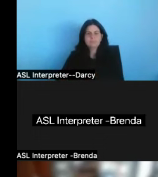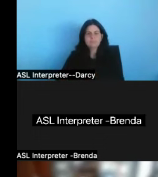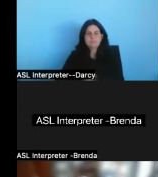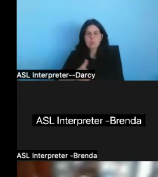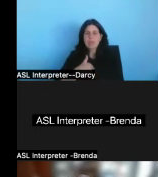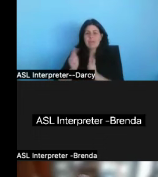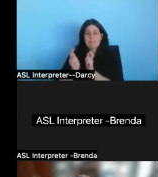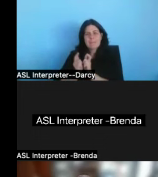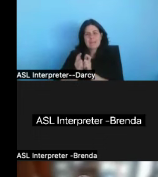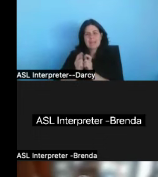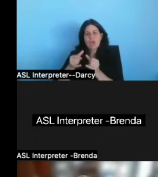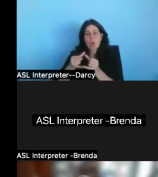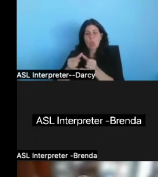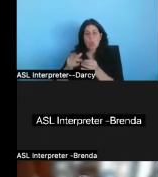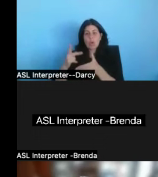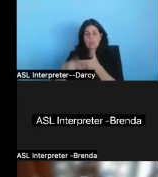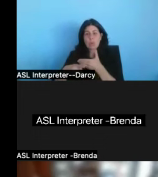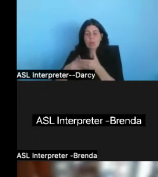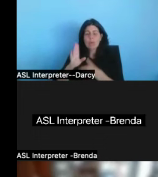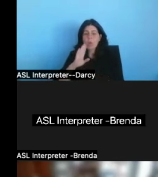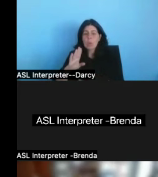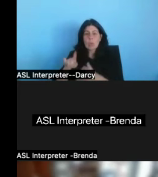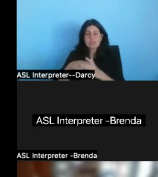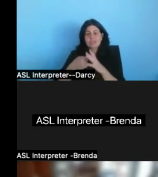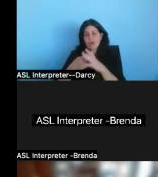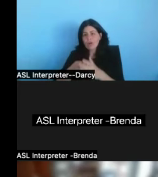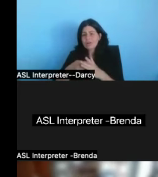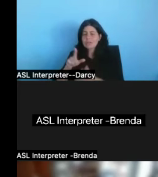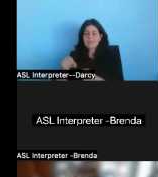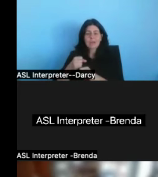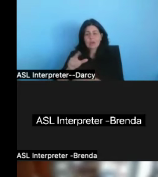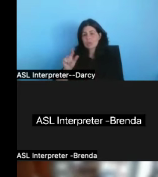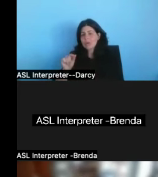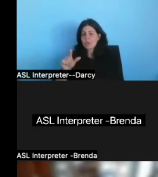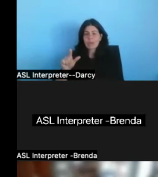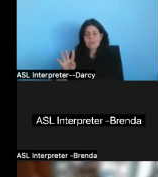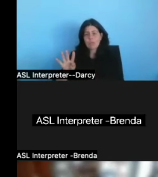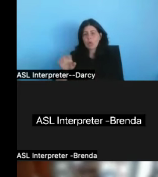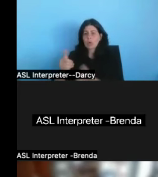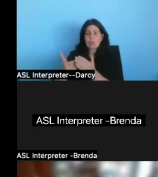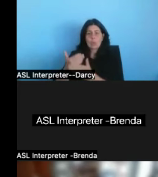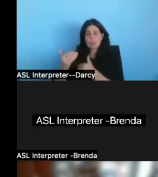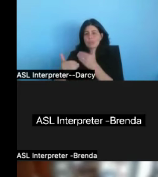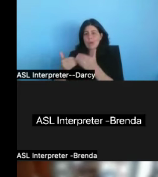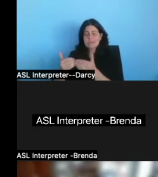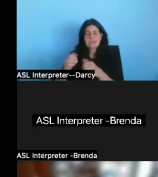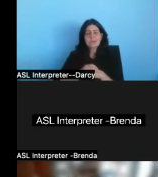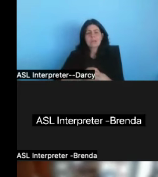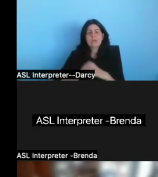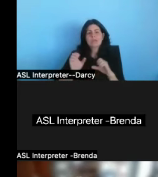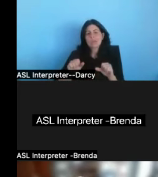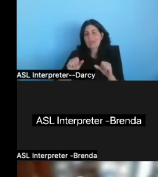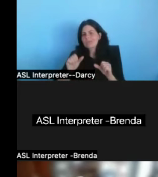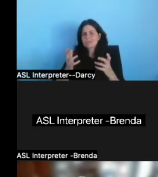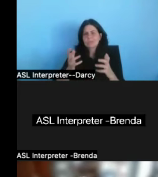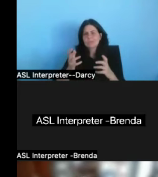and we're about to launch this for 2024. It's going to be a new process where you'll be able to pick and we